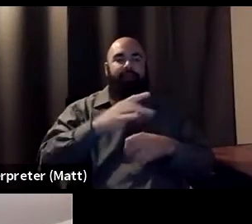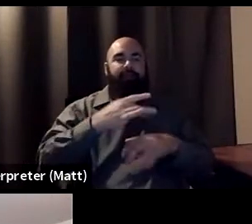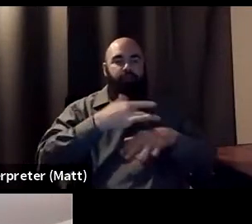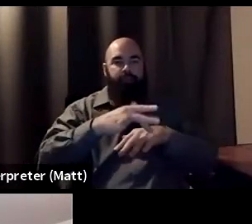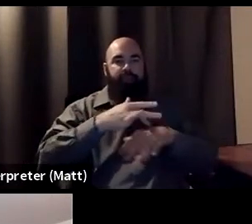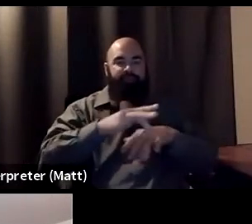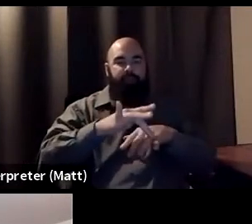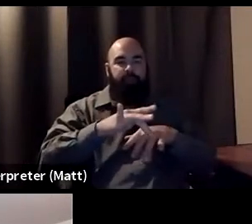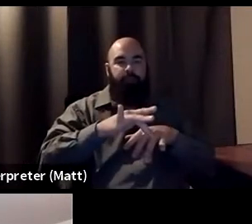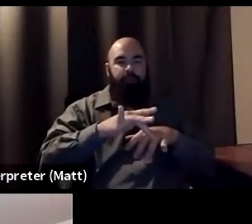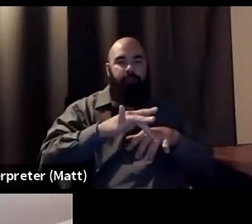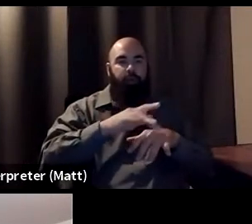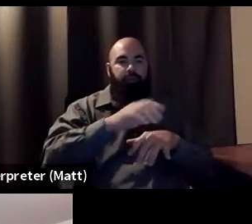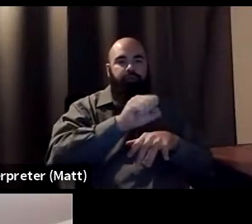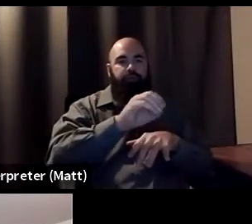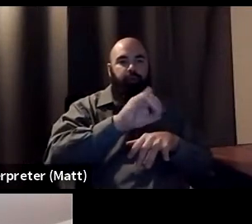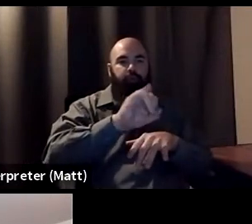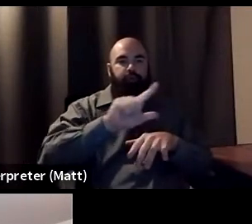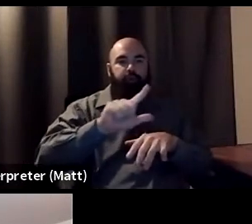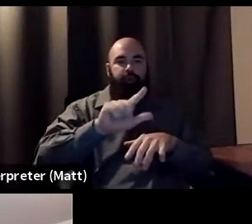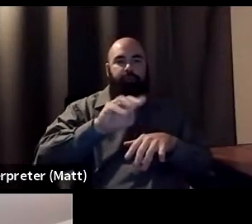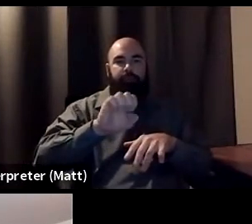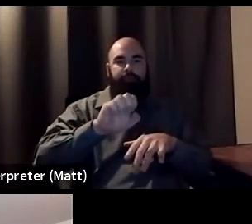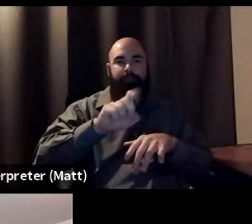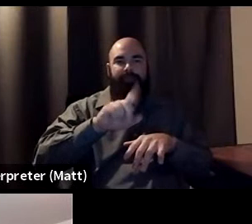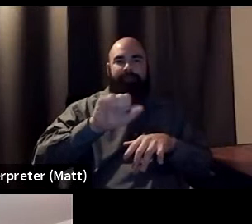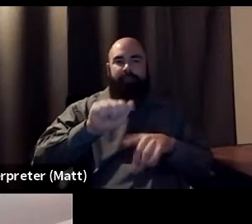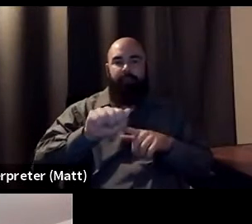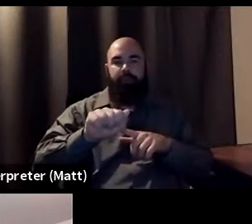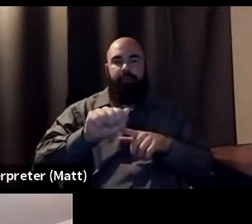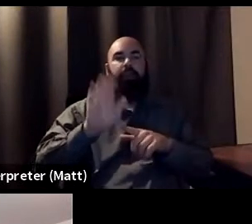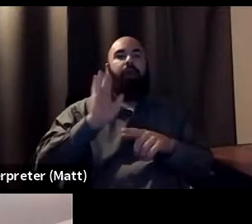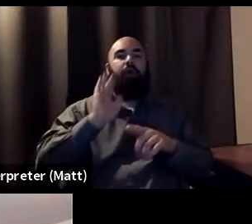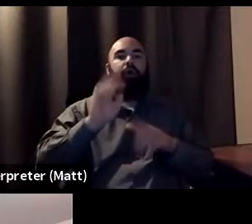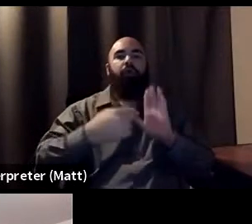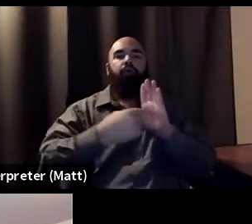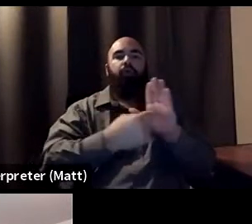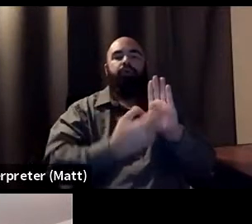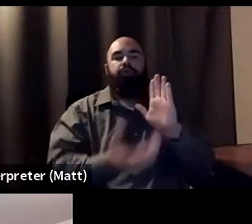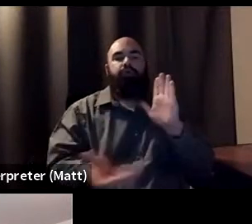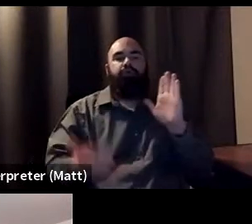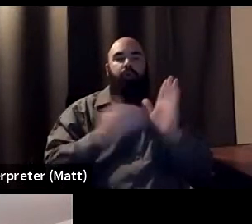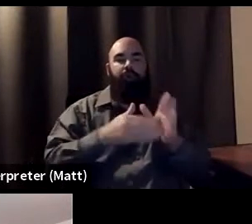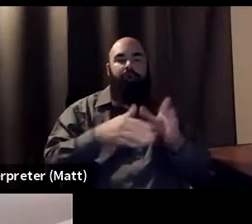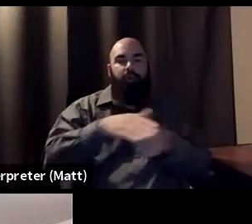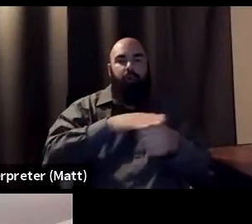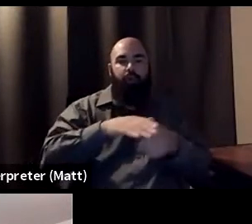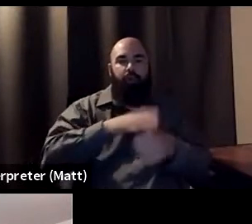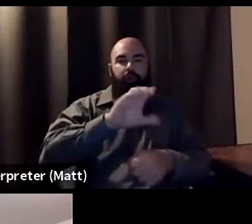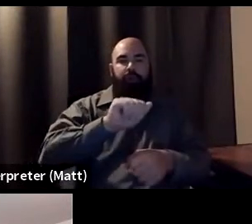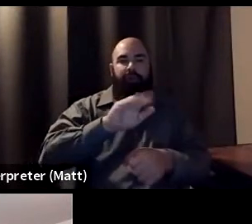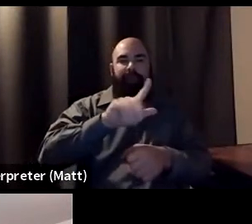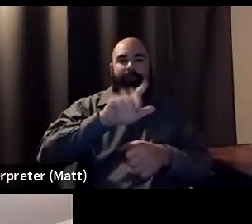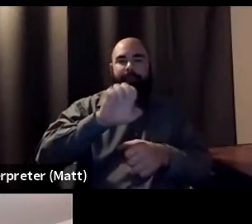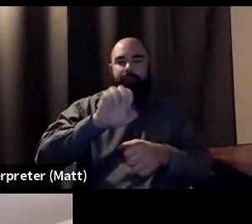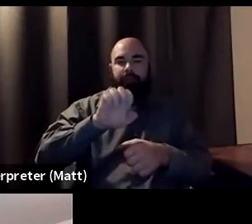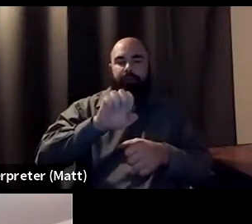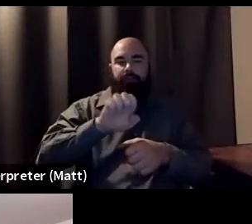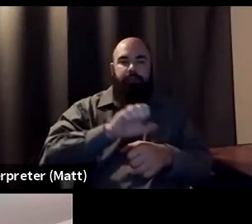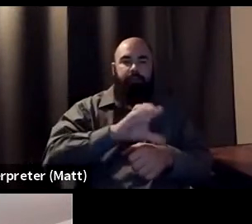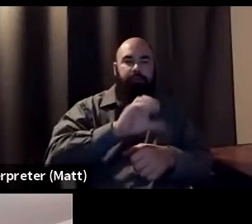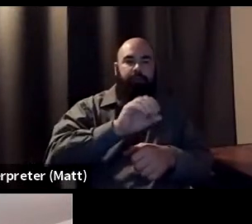media. The forum will also be rebroadcast on local access cable stations, including Comcast